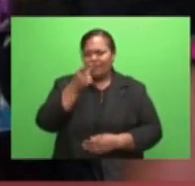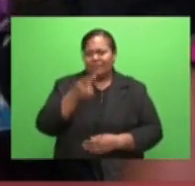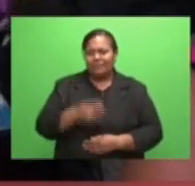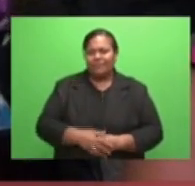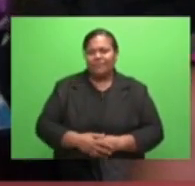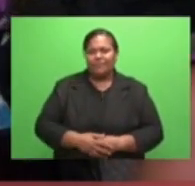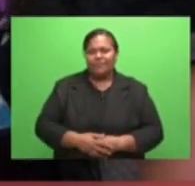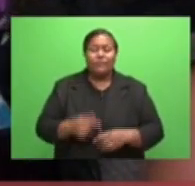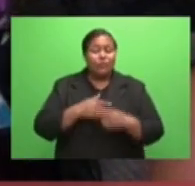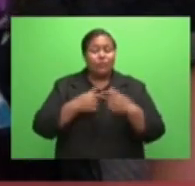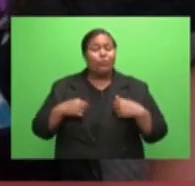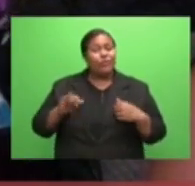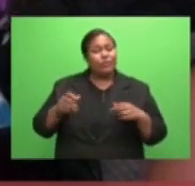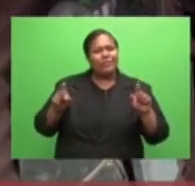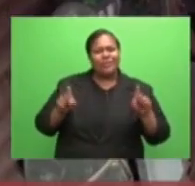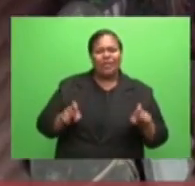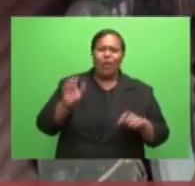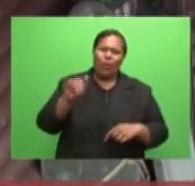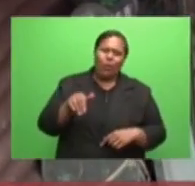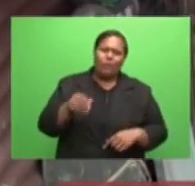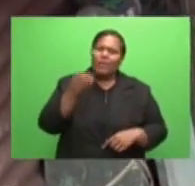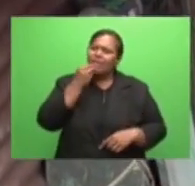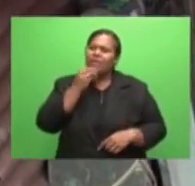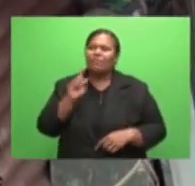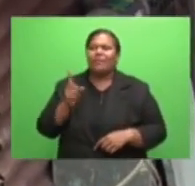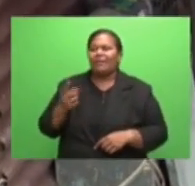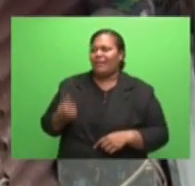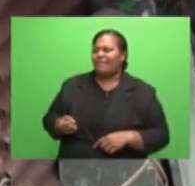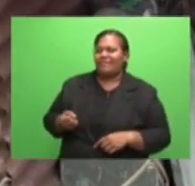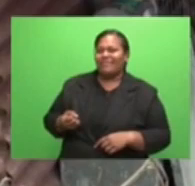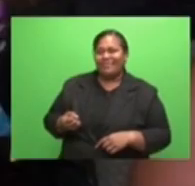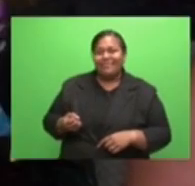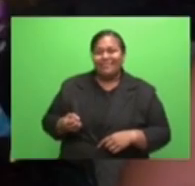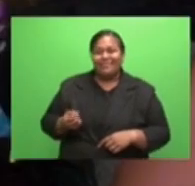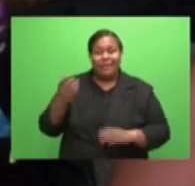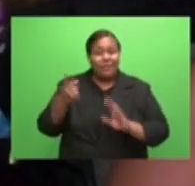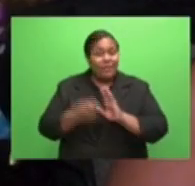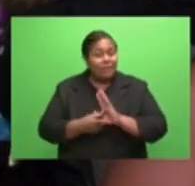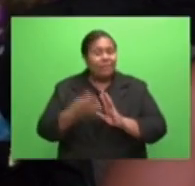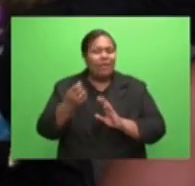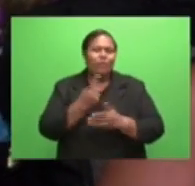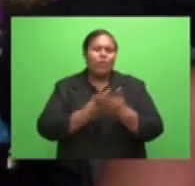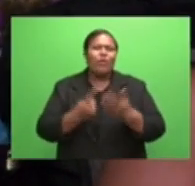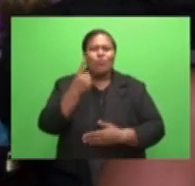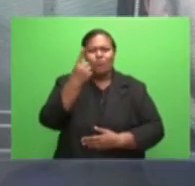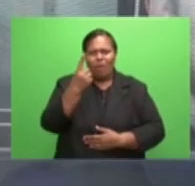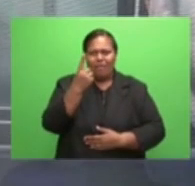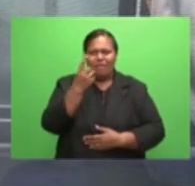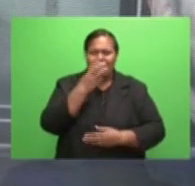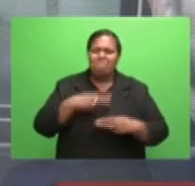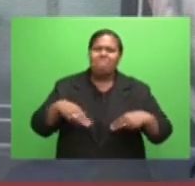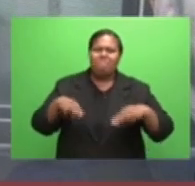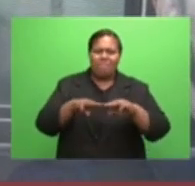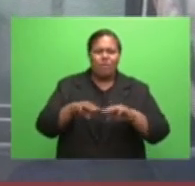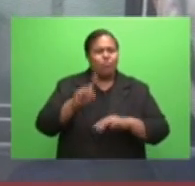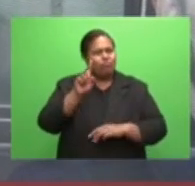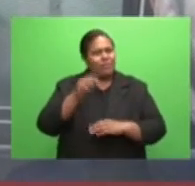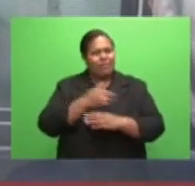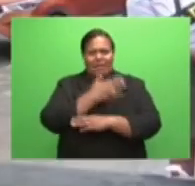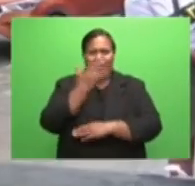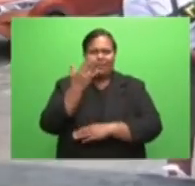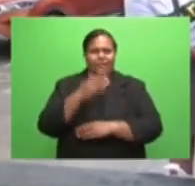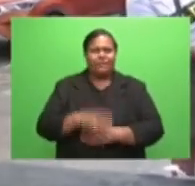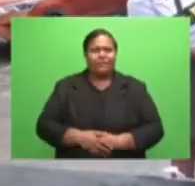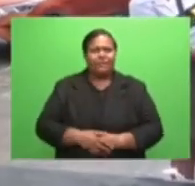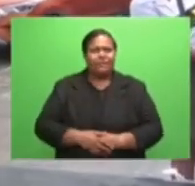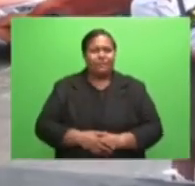We're just staying home and eat what we have, and sometimes we only have 1 meal in a day. It's about us giving back to the community.